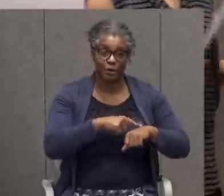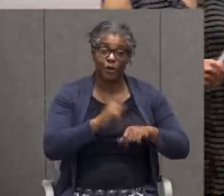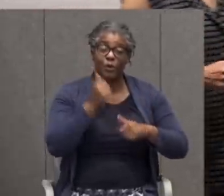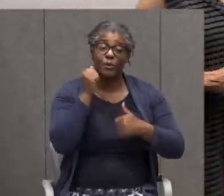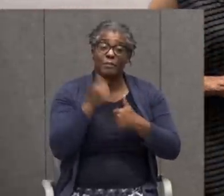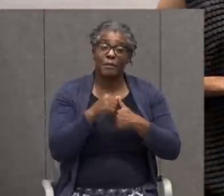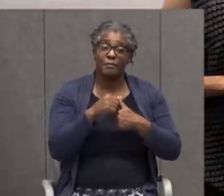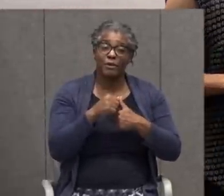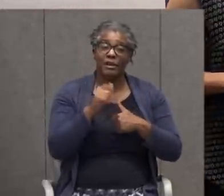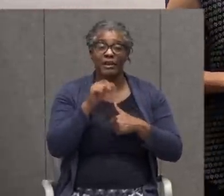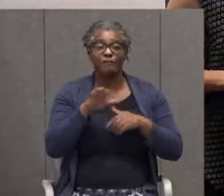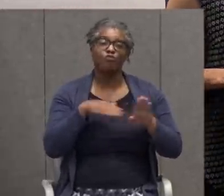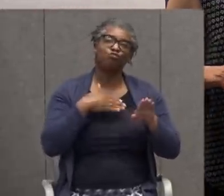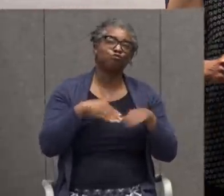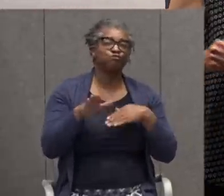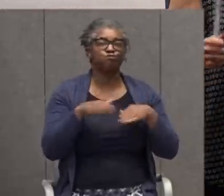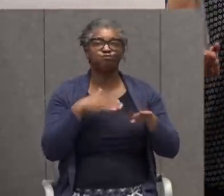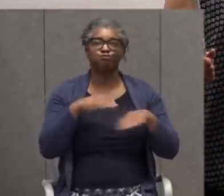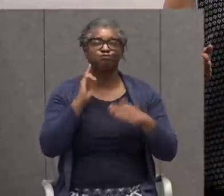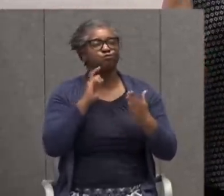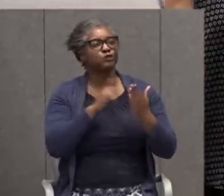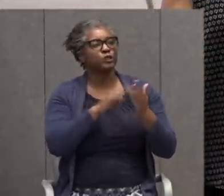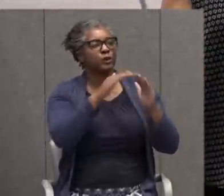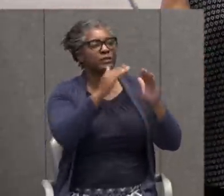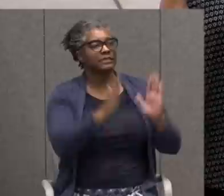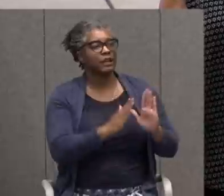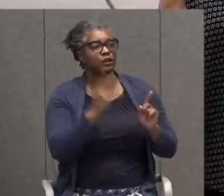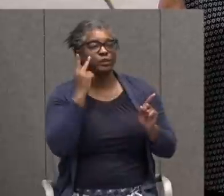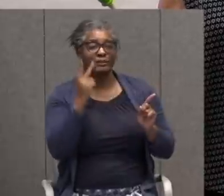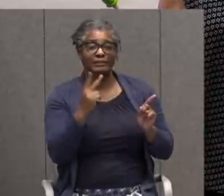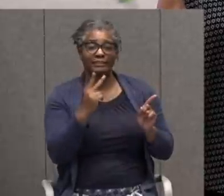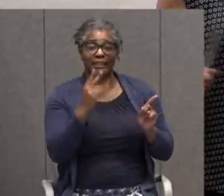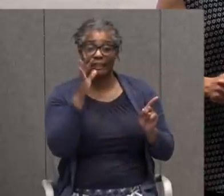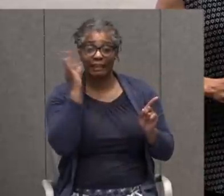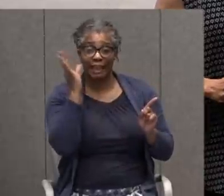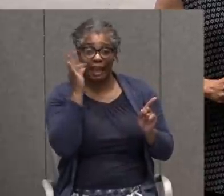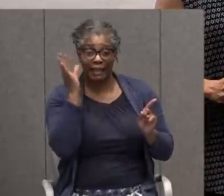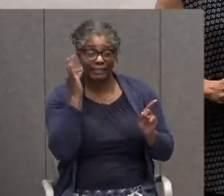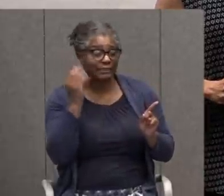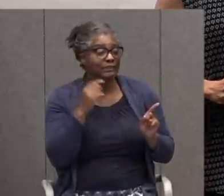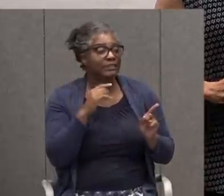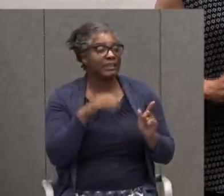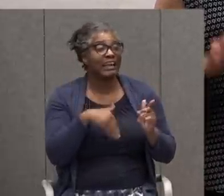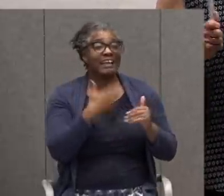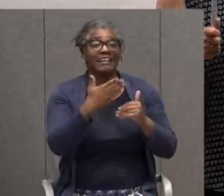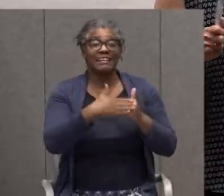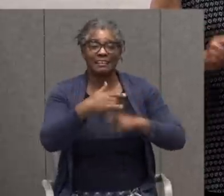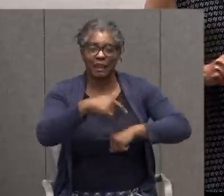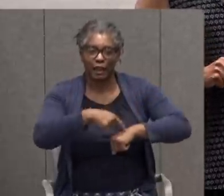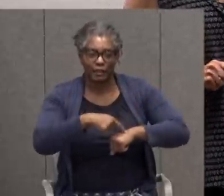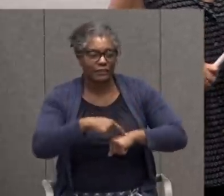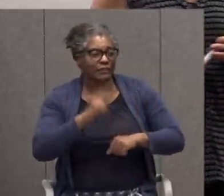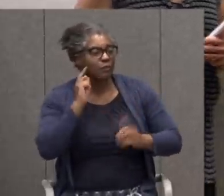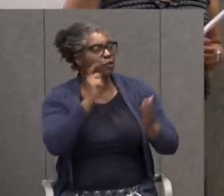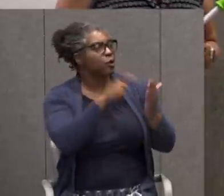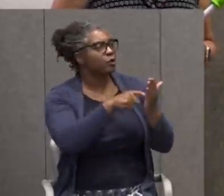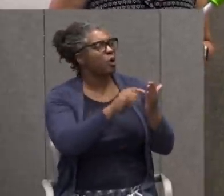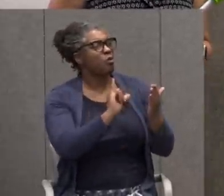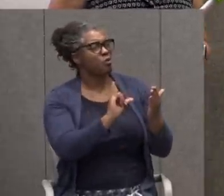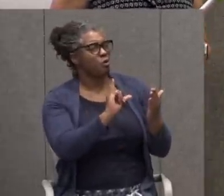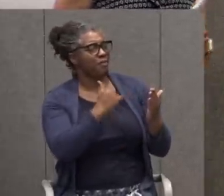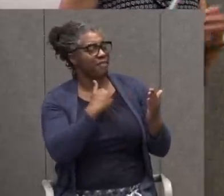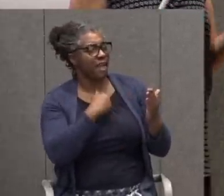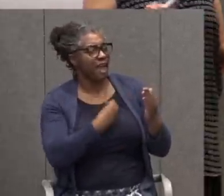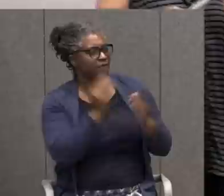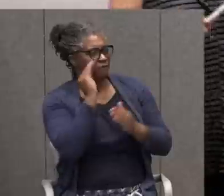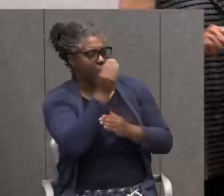then we came back a second time and we saw some incredible, beautiful flowers they may have planted. So every time you look at